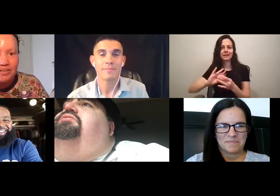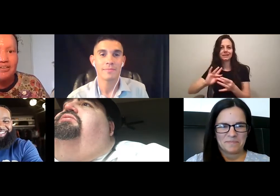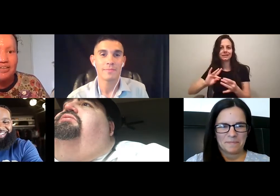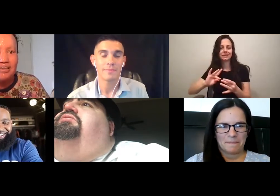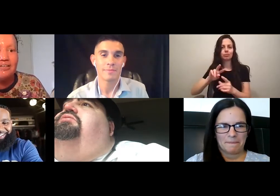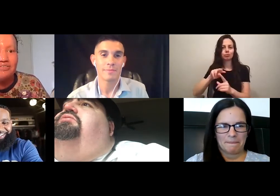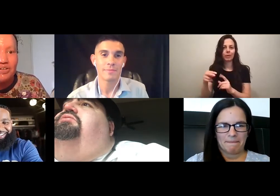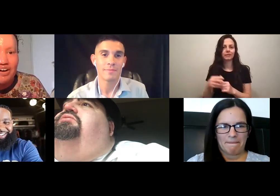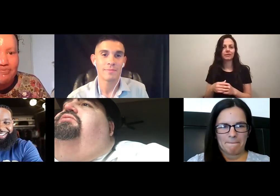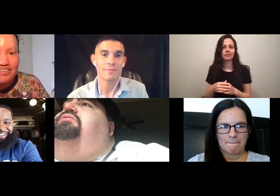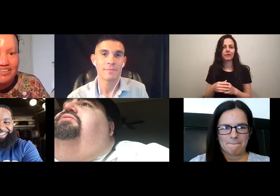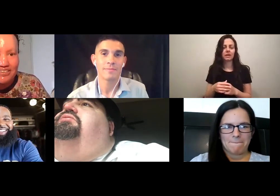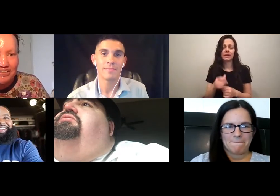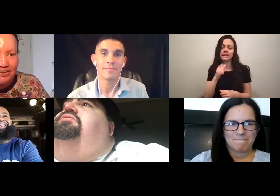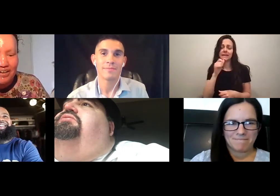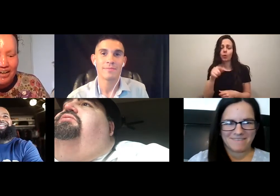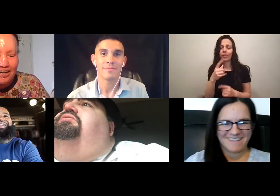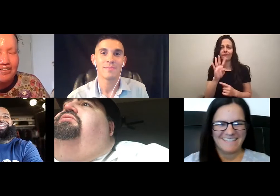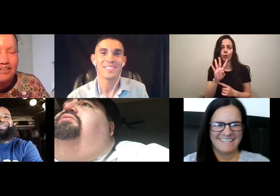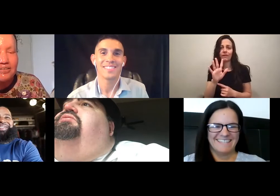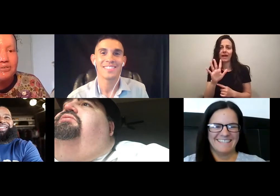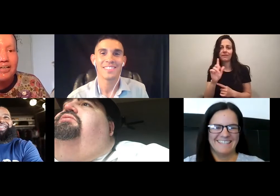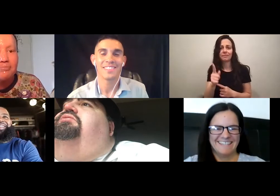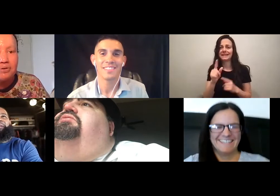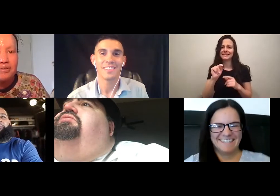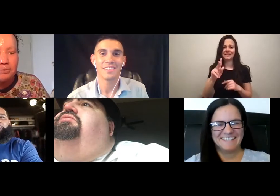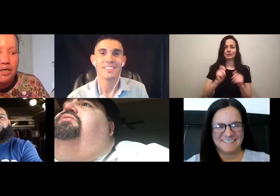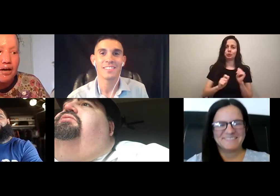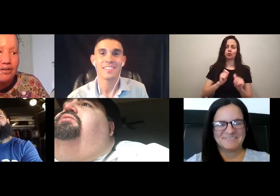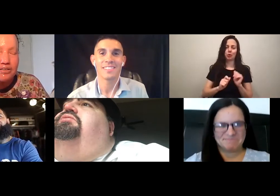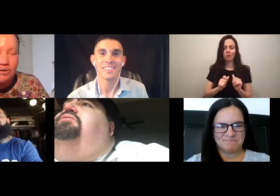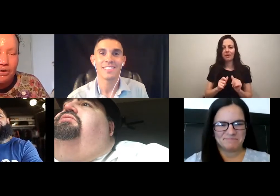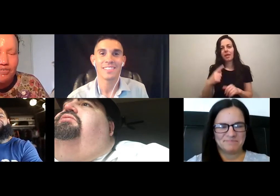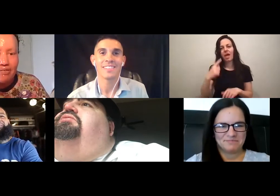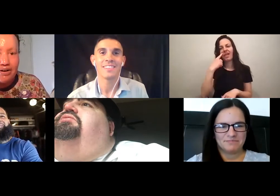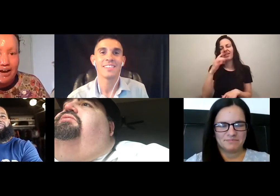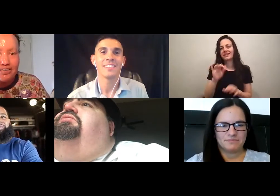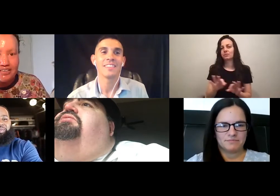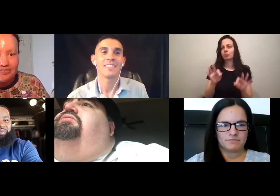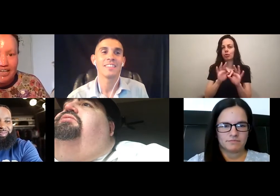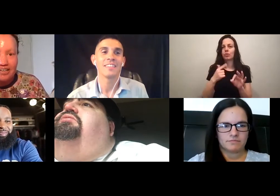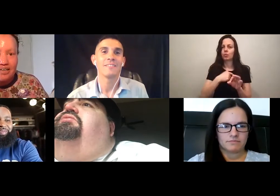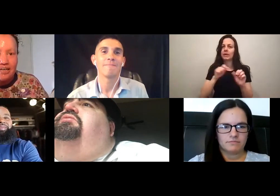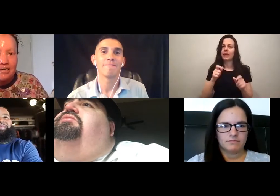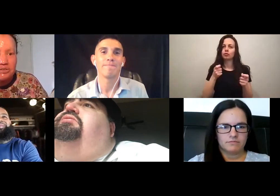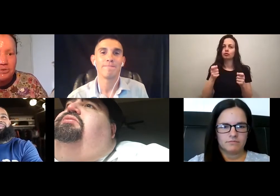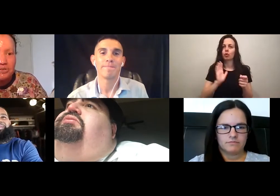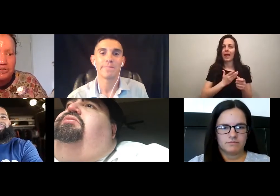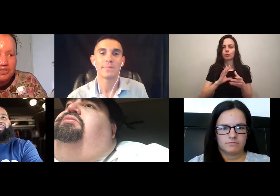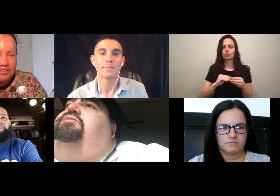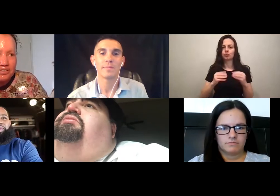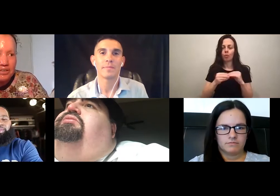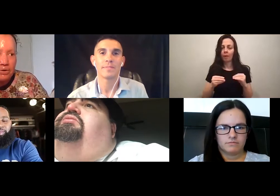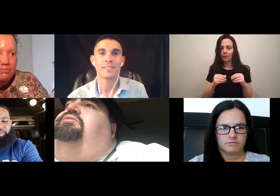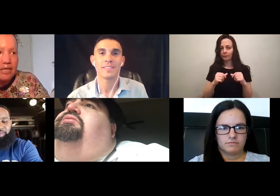than the 45-minute TV show. And I think that's really important, that we are in control of our own narratives, and sure,